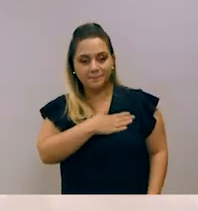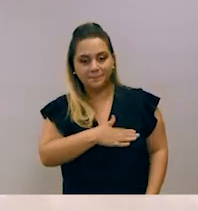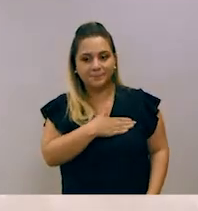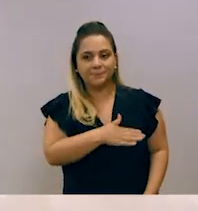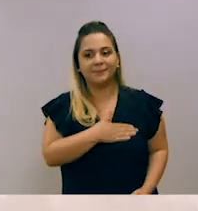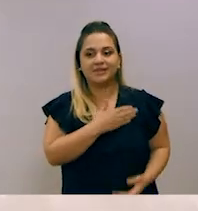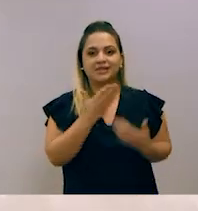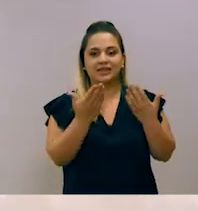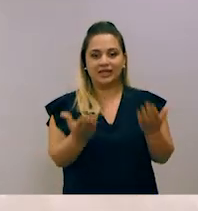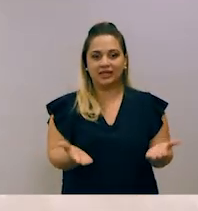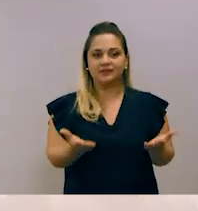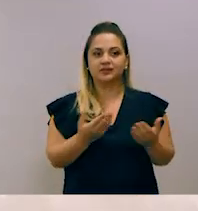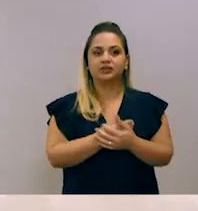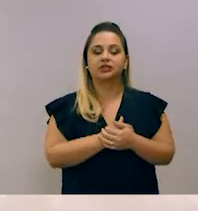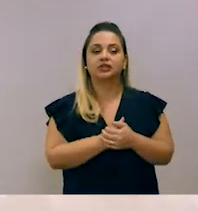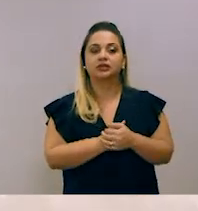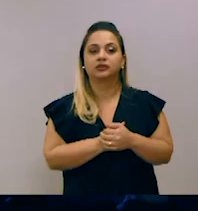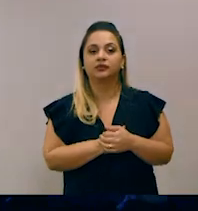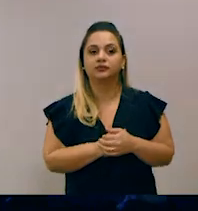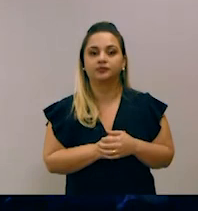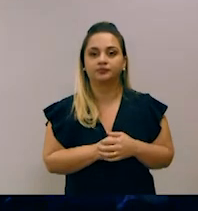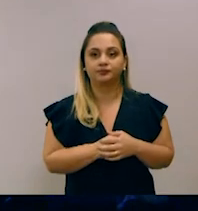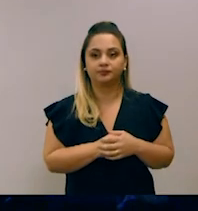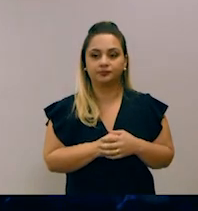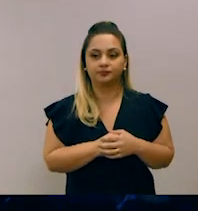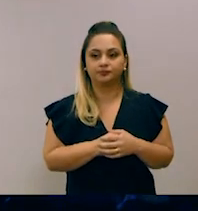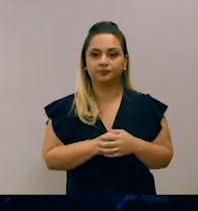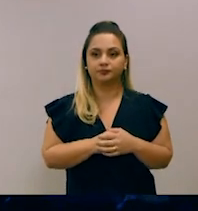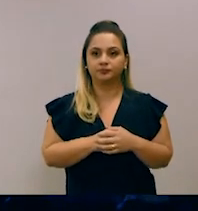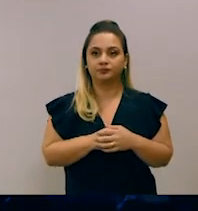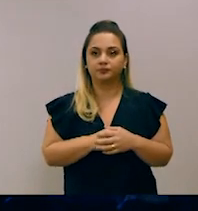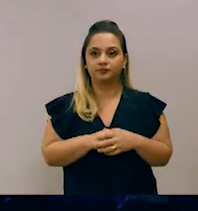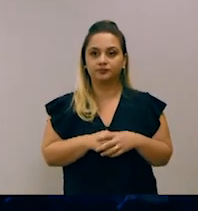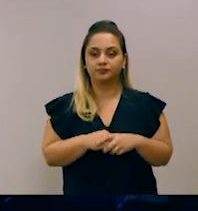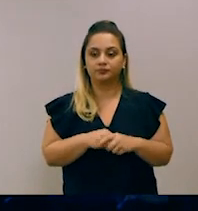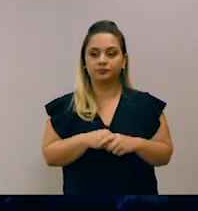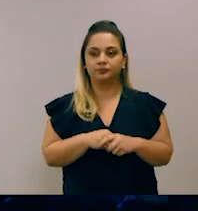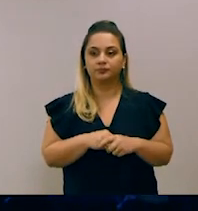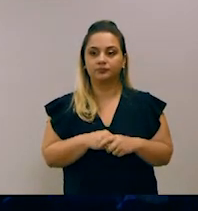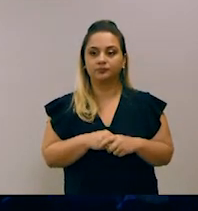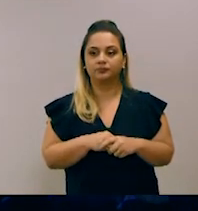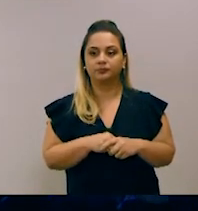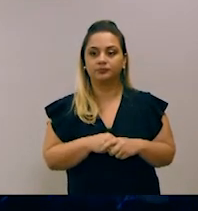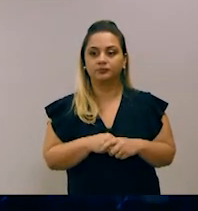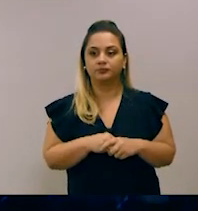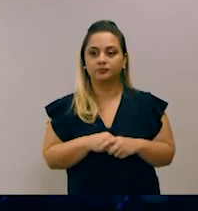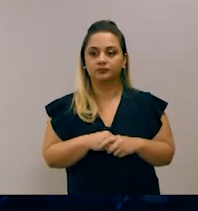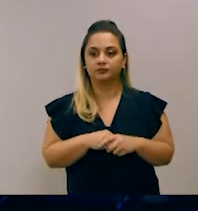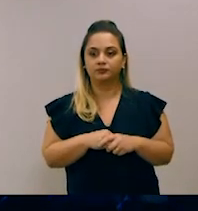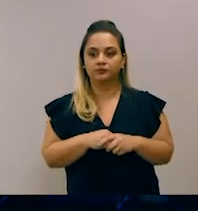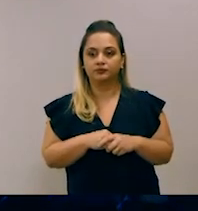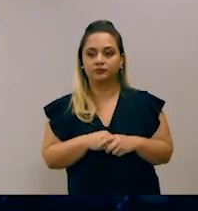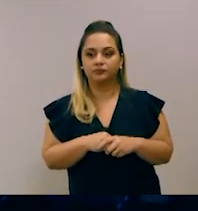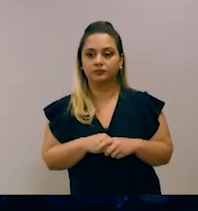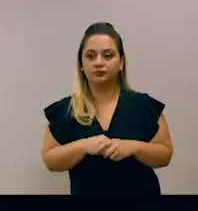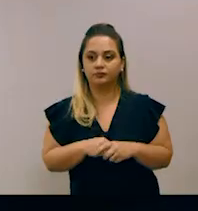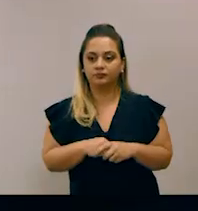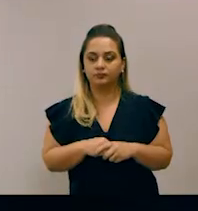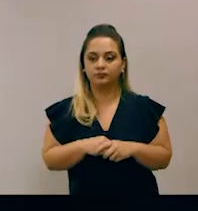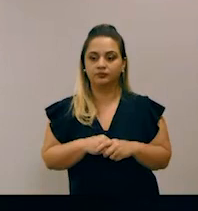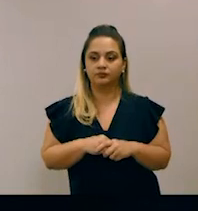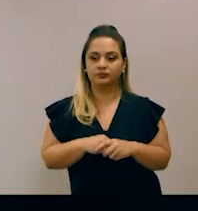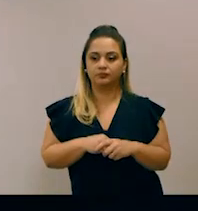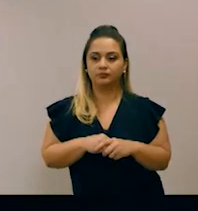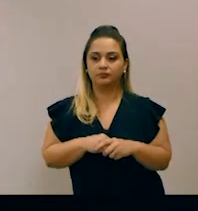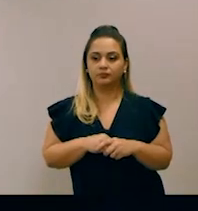It's a pleasure and an honor to be here with you. So let's continue the presentation. I will try to go into